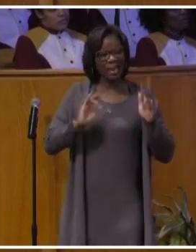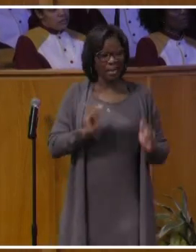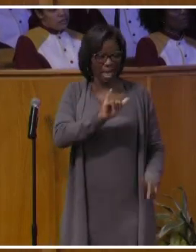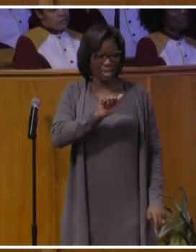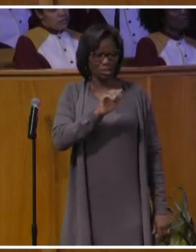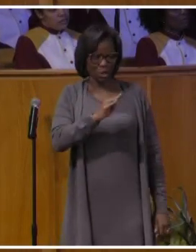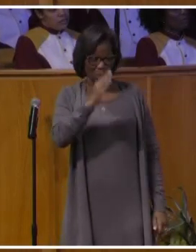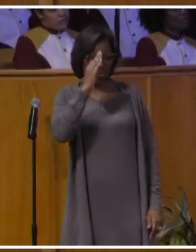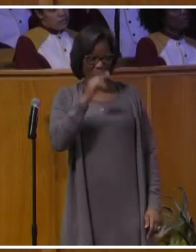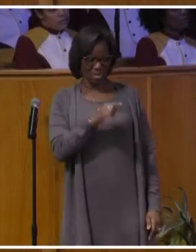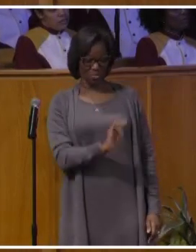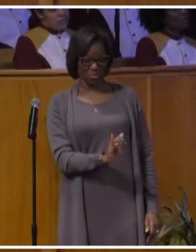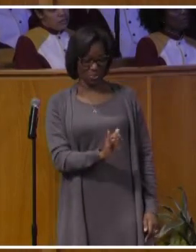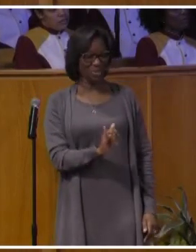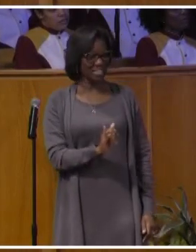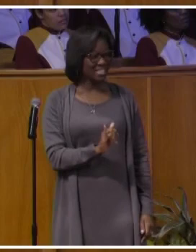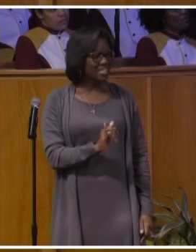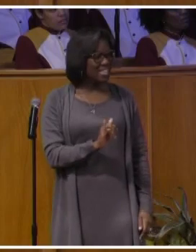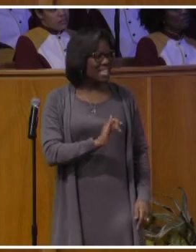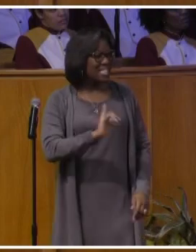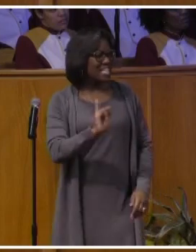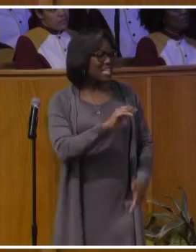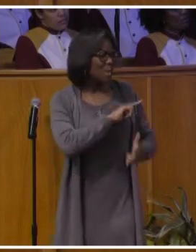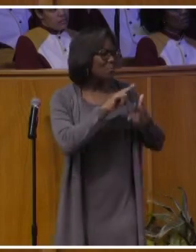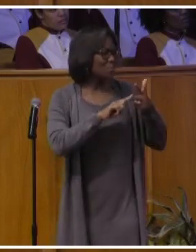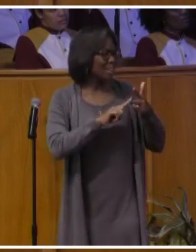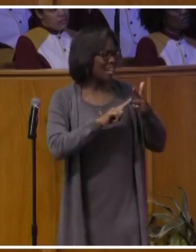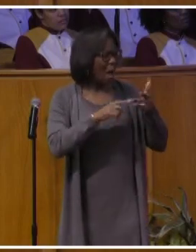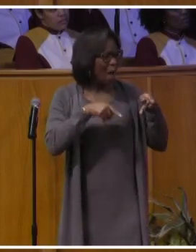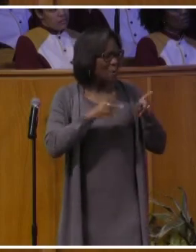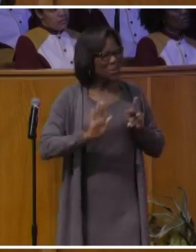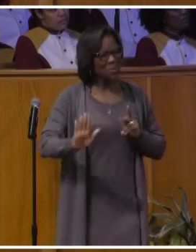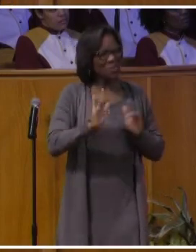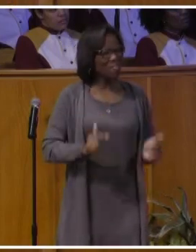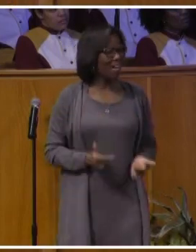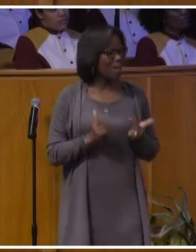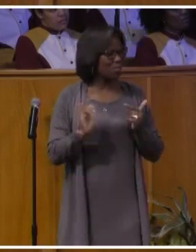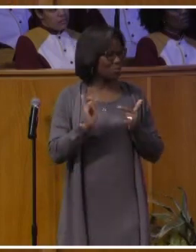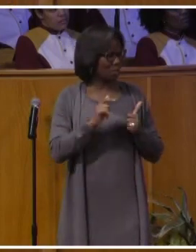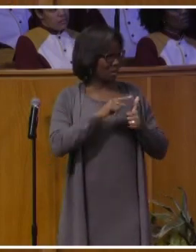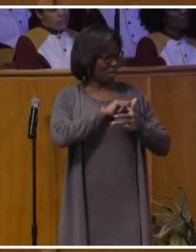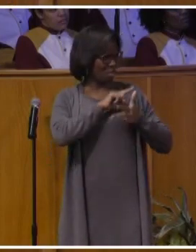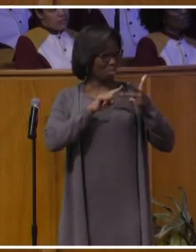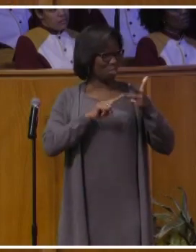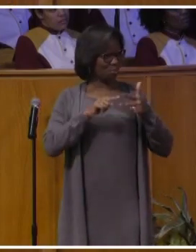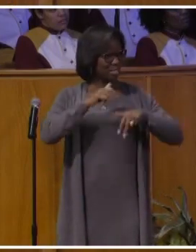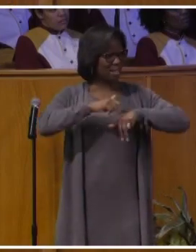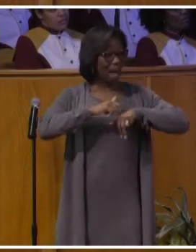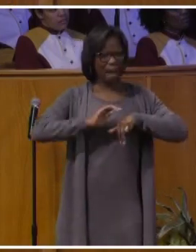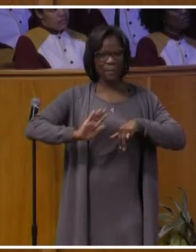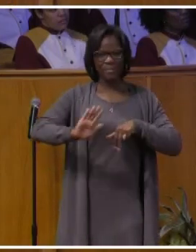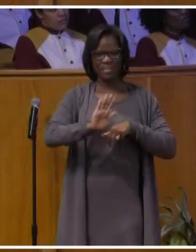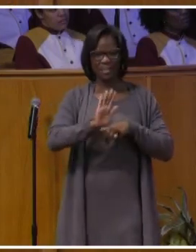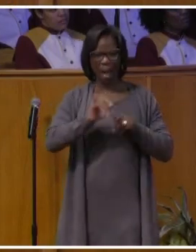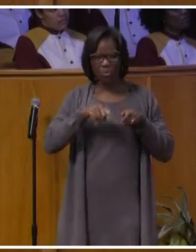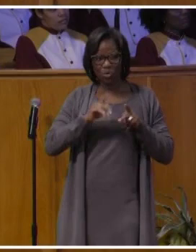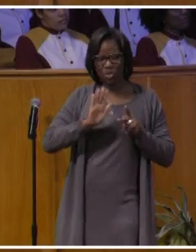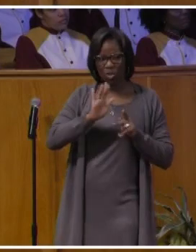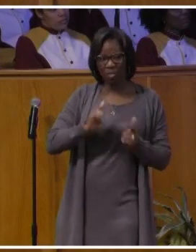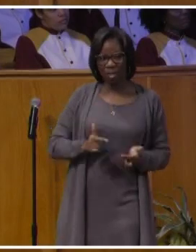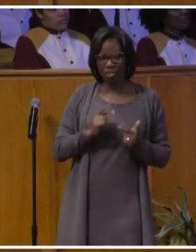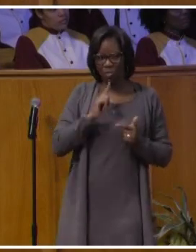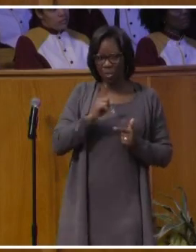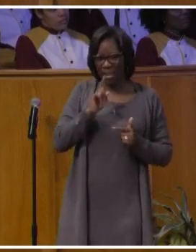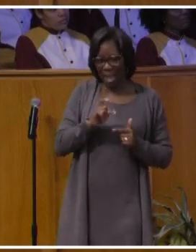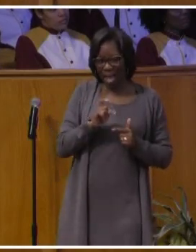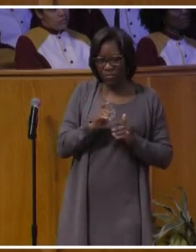Job knows Satan, those same three are operating in your life. There are three times you really have to